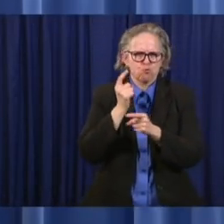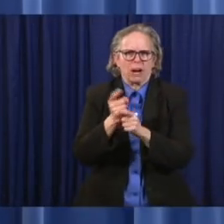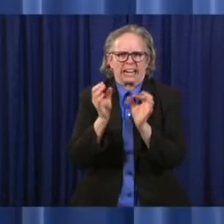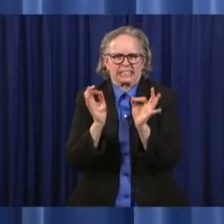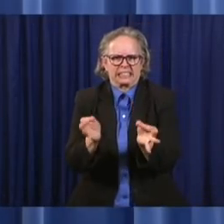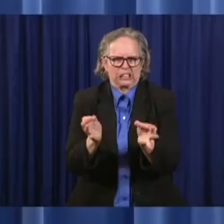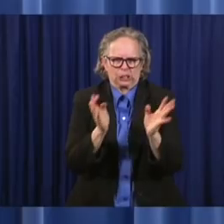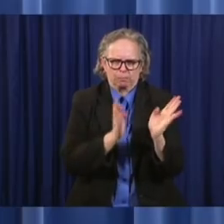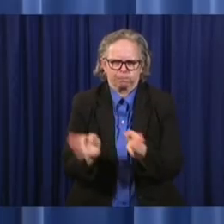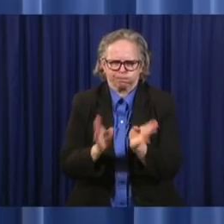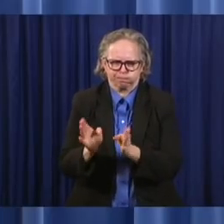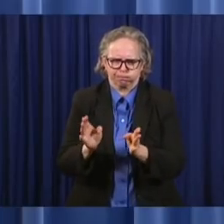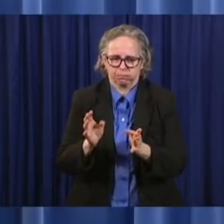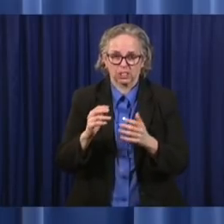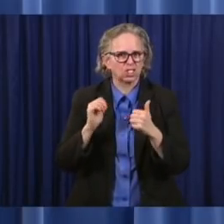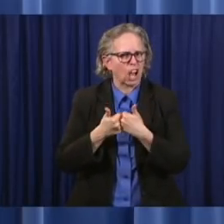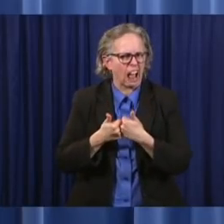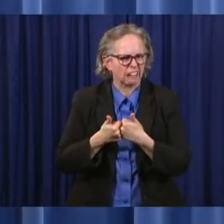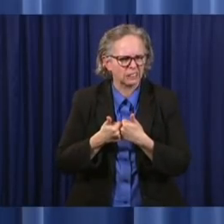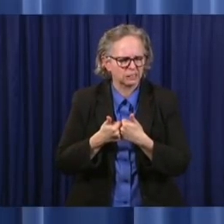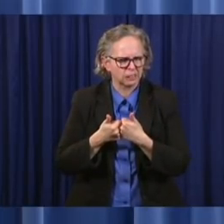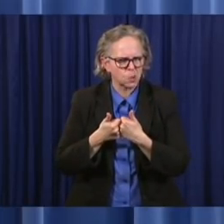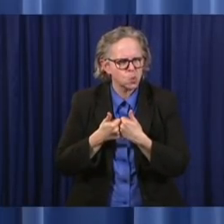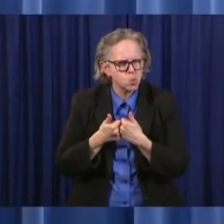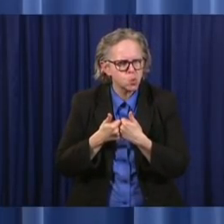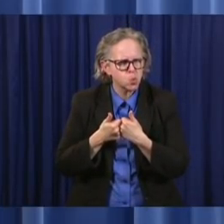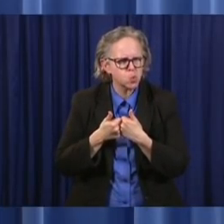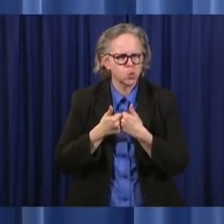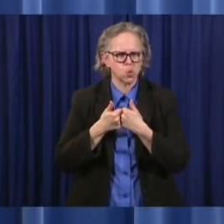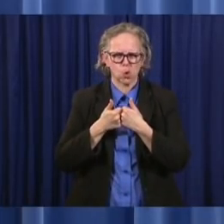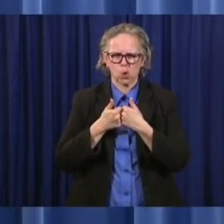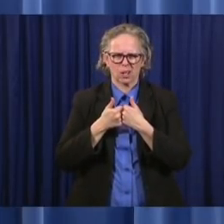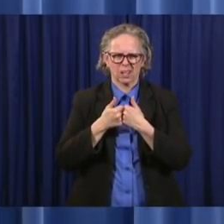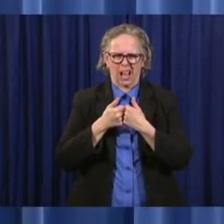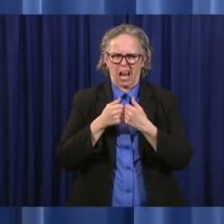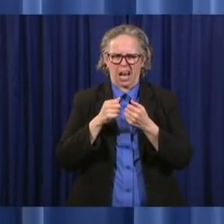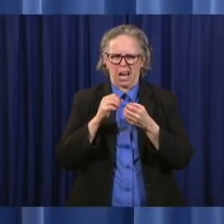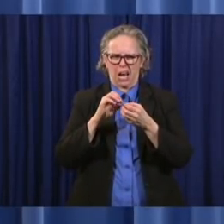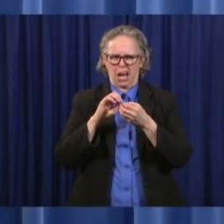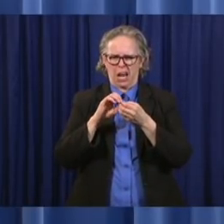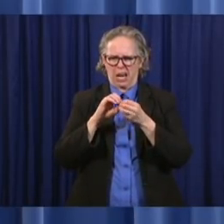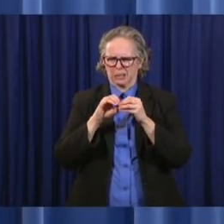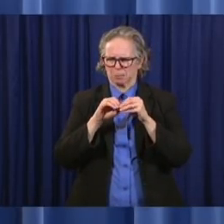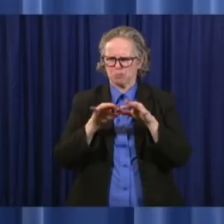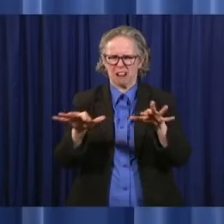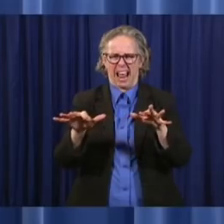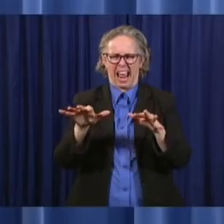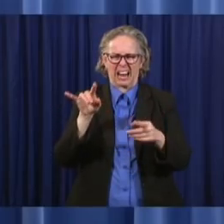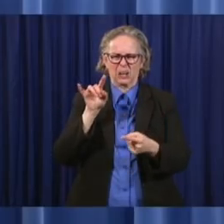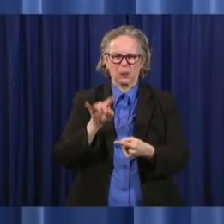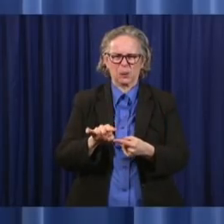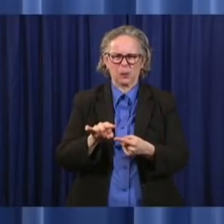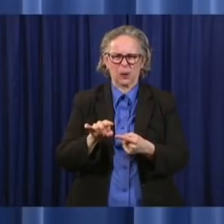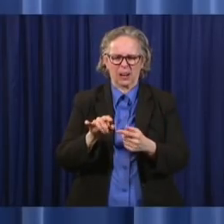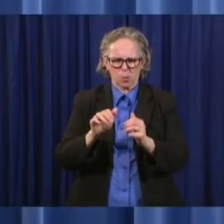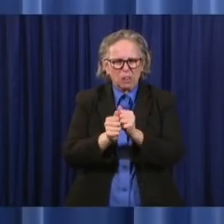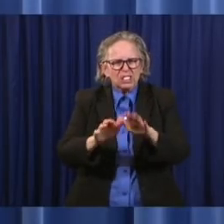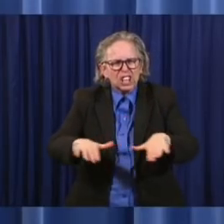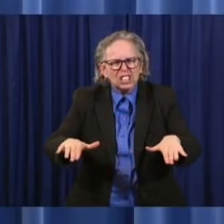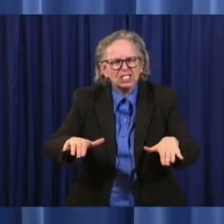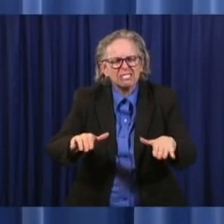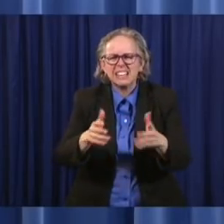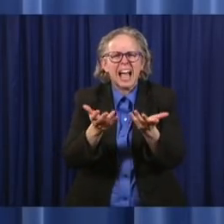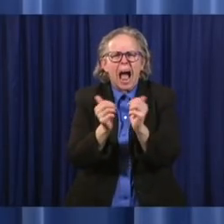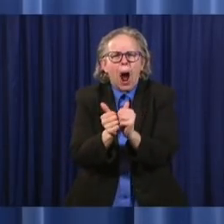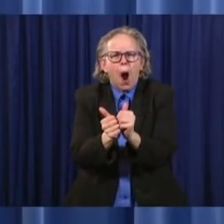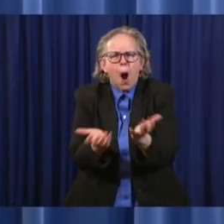childcare is how do you reduce the chances of spread in that setting with kids,